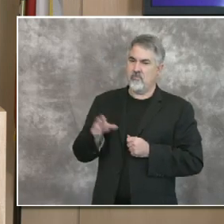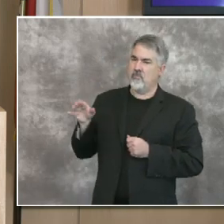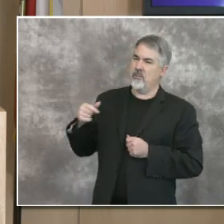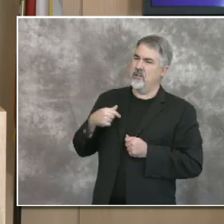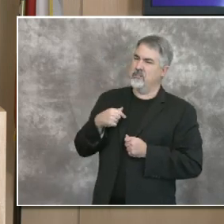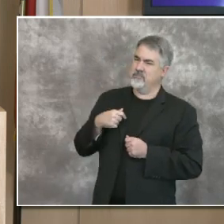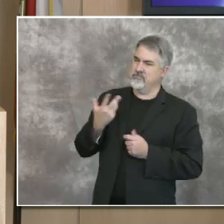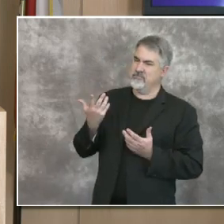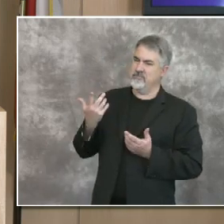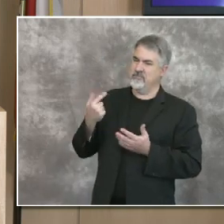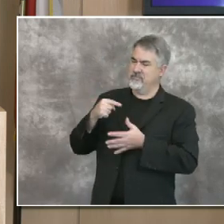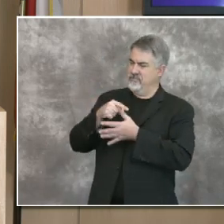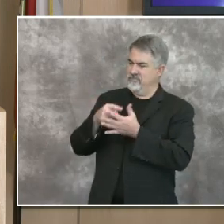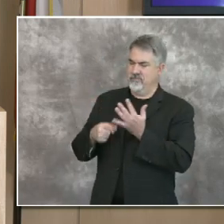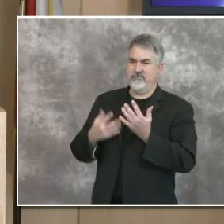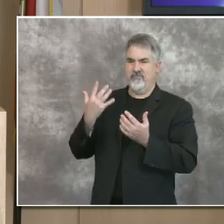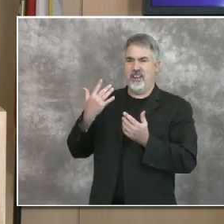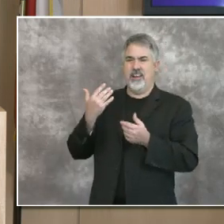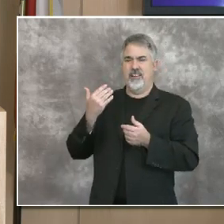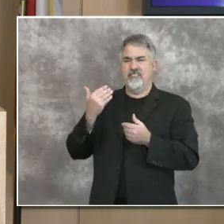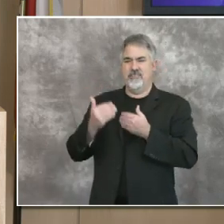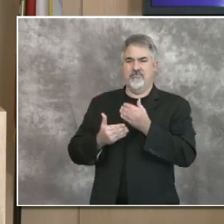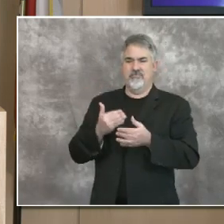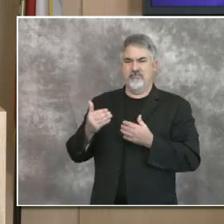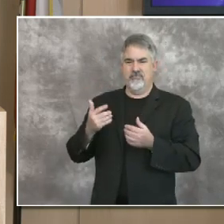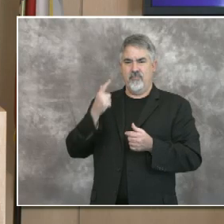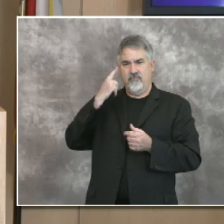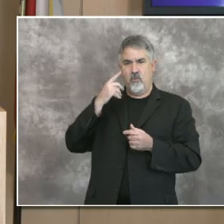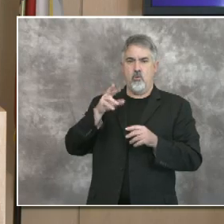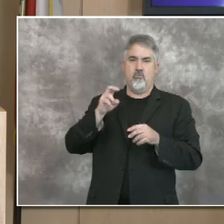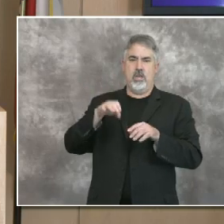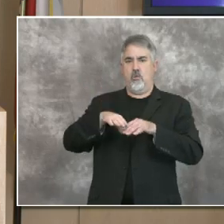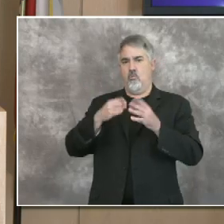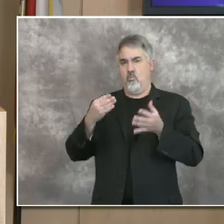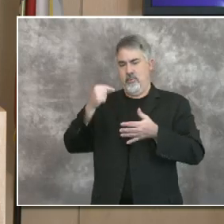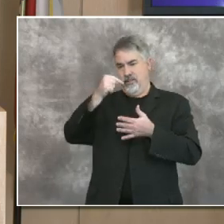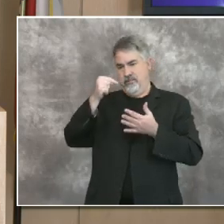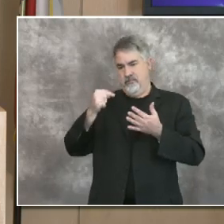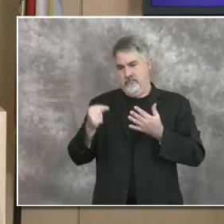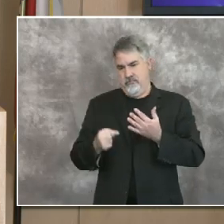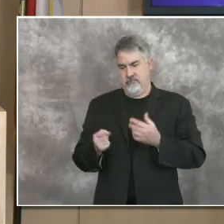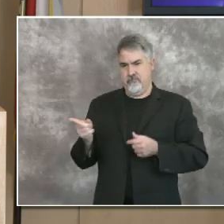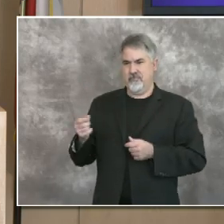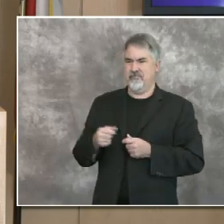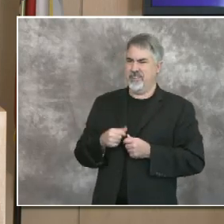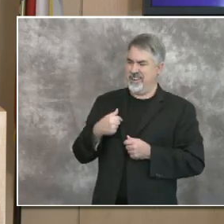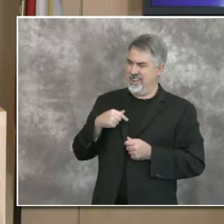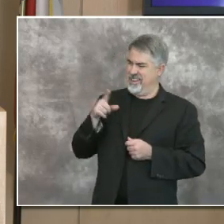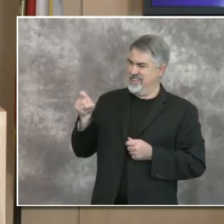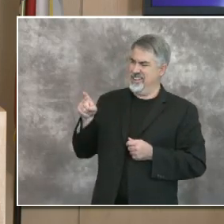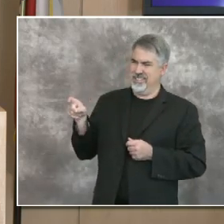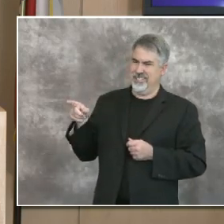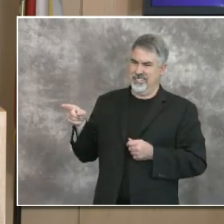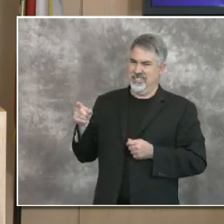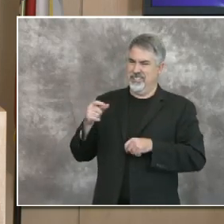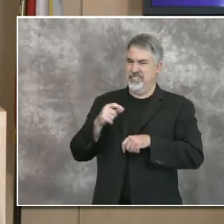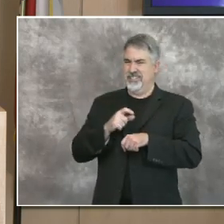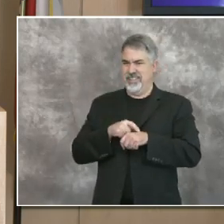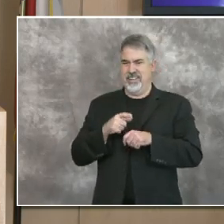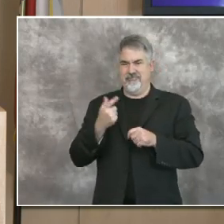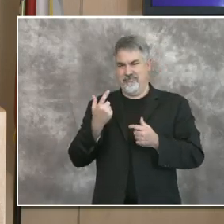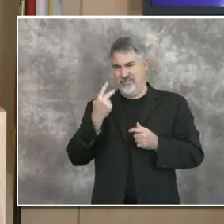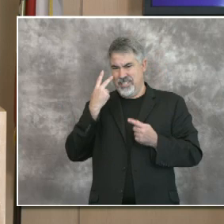5 criteria for reopening, and I've asked about that a couple times, and I saw you had a chart